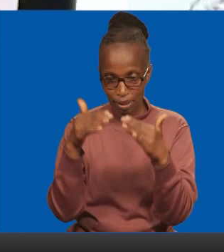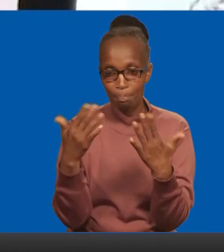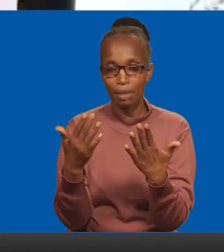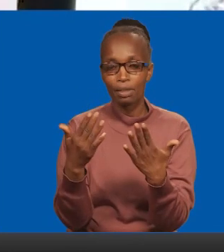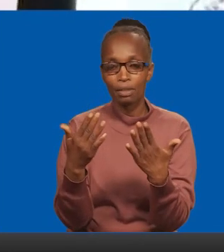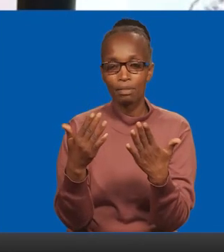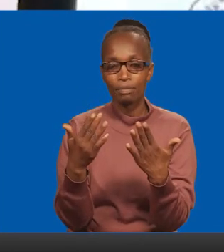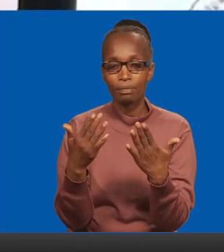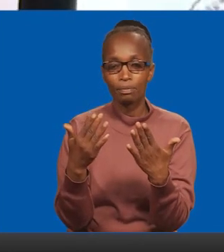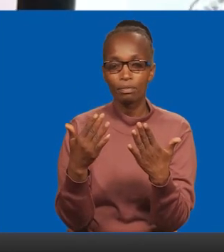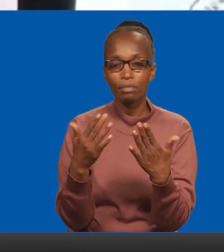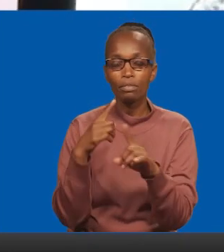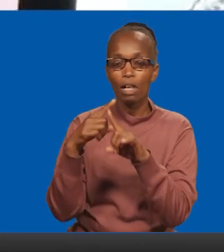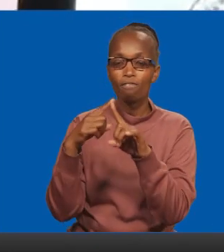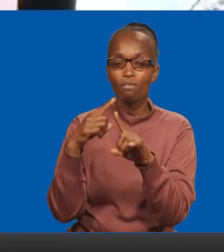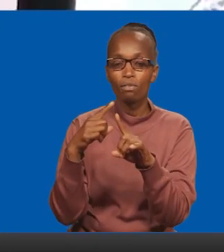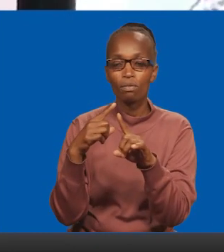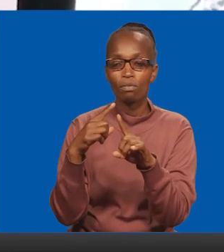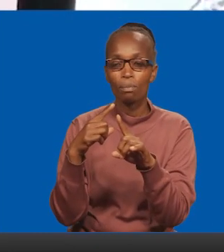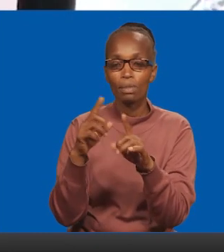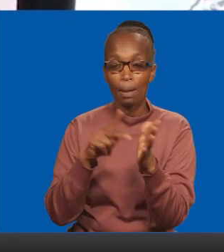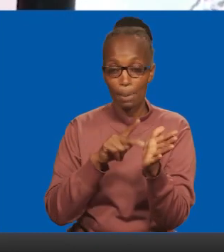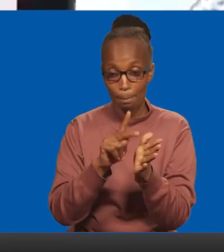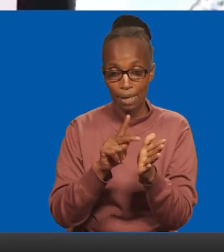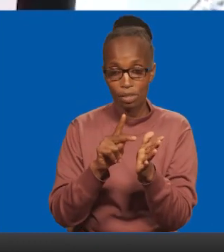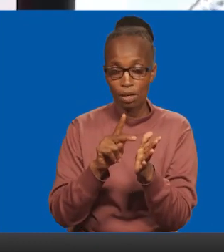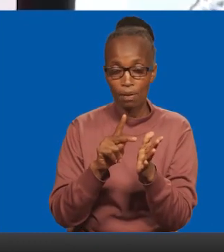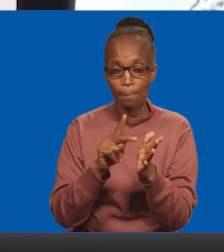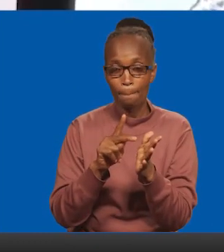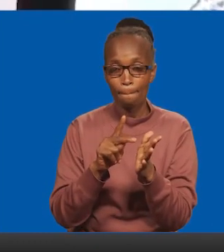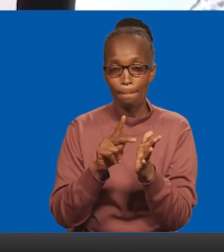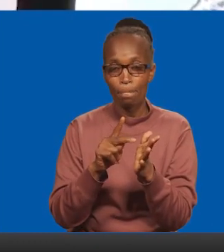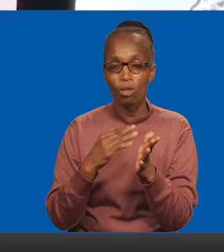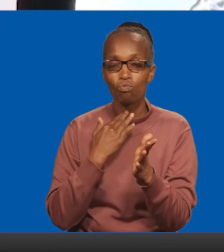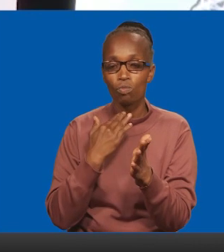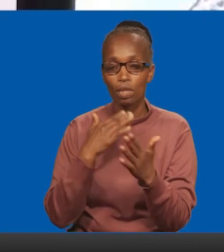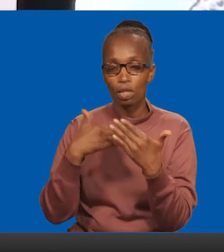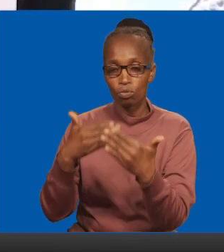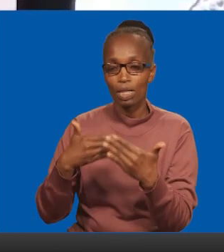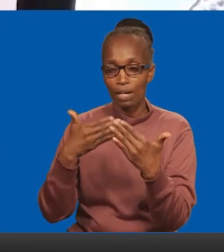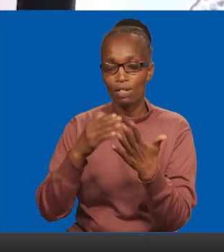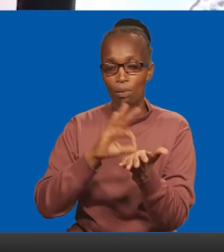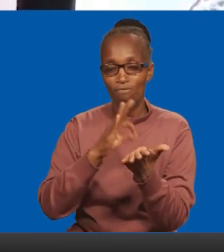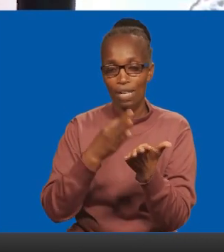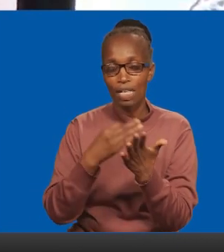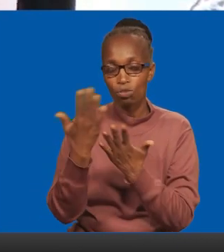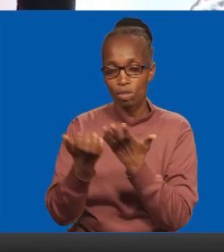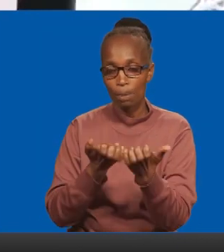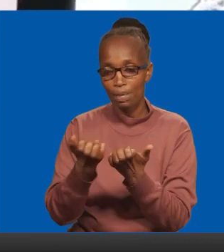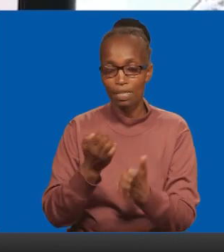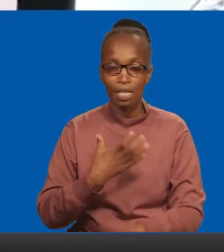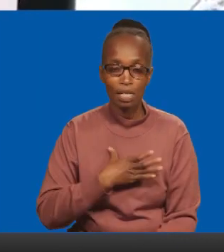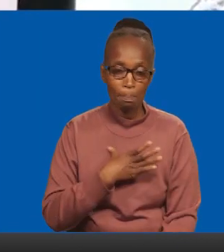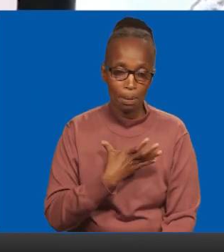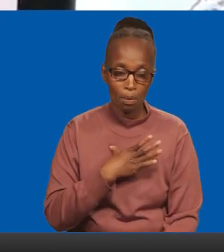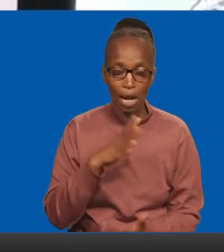timely disbursement of funds to counties, prompt payments for goods and services, releases funds to our business people,